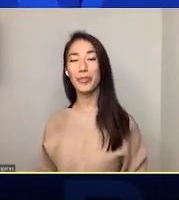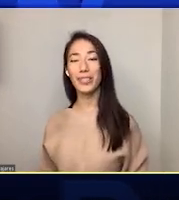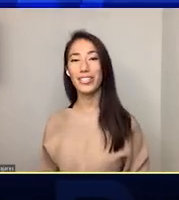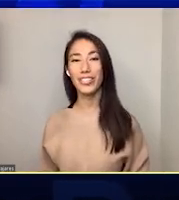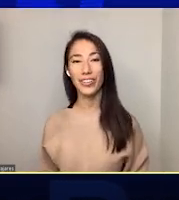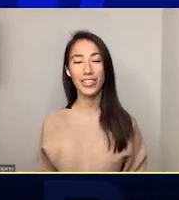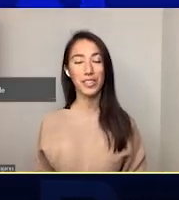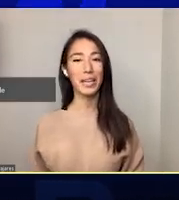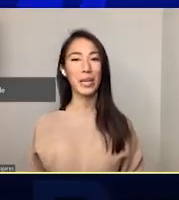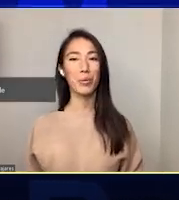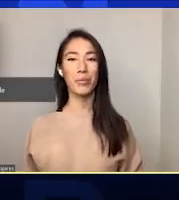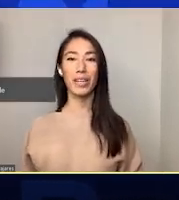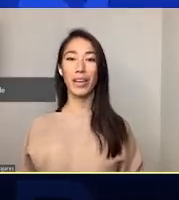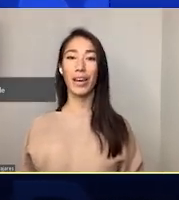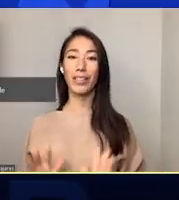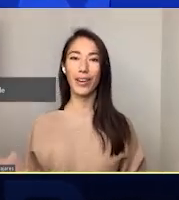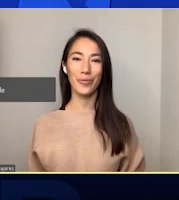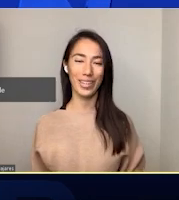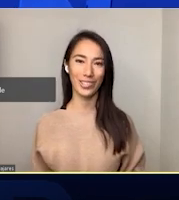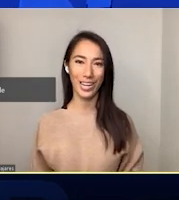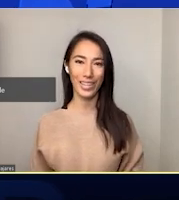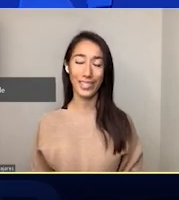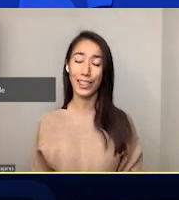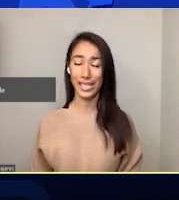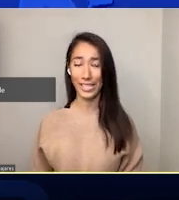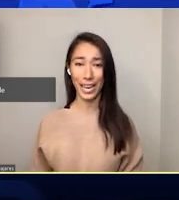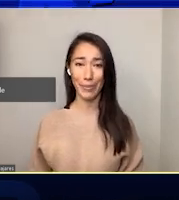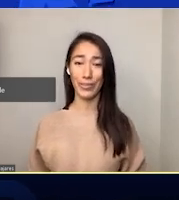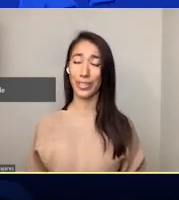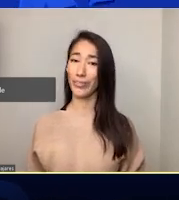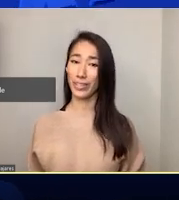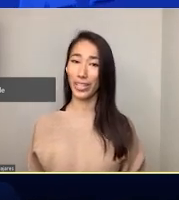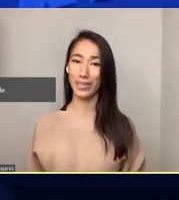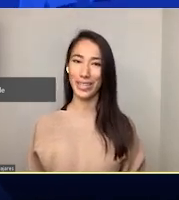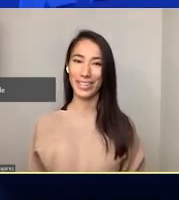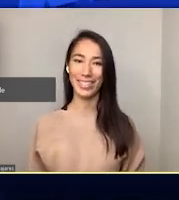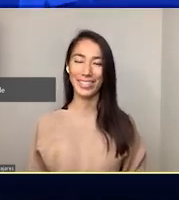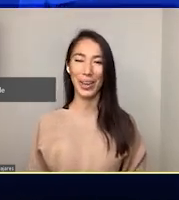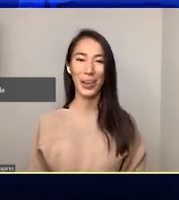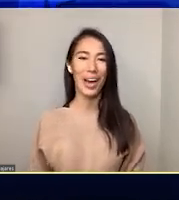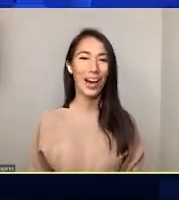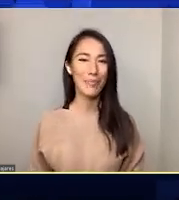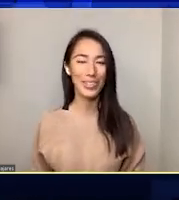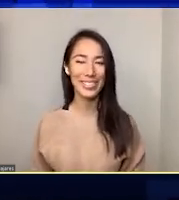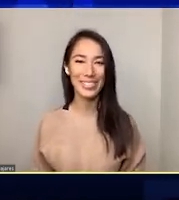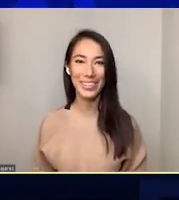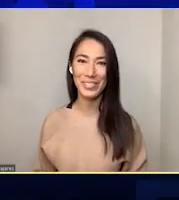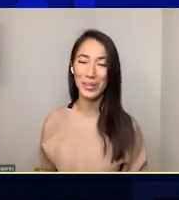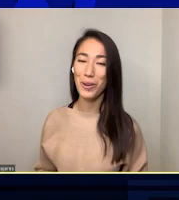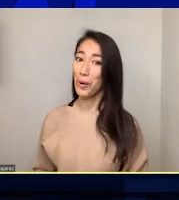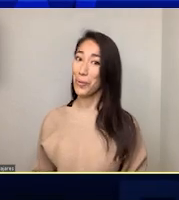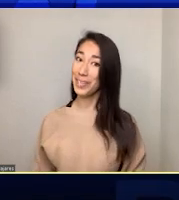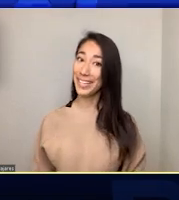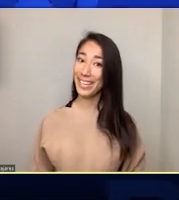like Long Beach City College has been able to make a lot of great strides in this time, even given circumstances. So I'm curious to know as